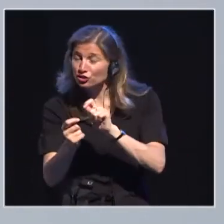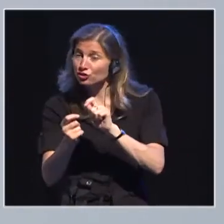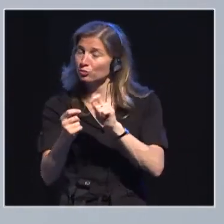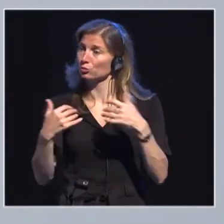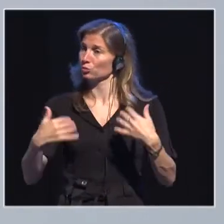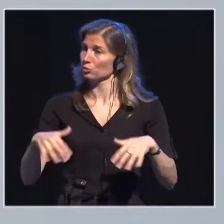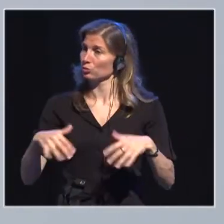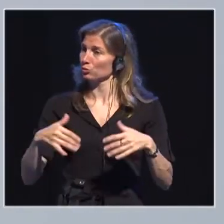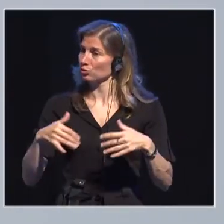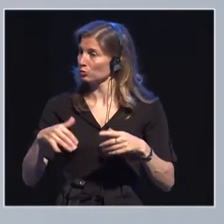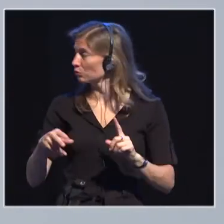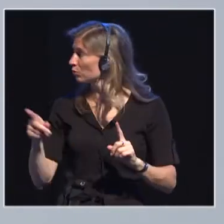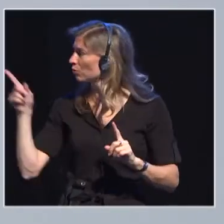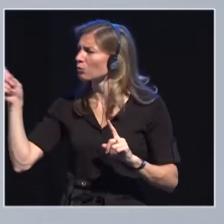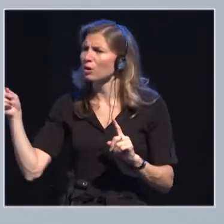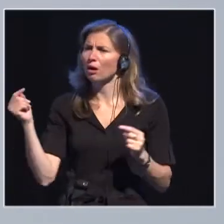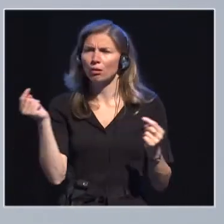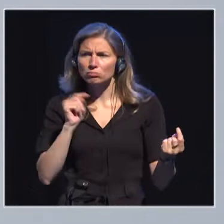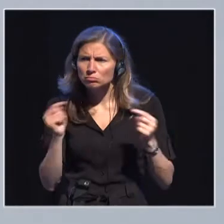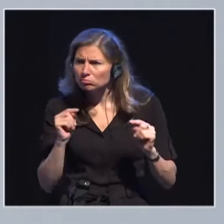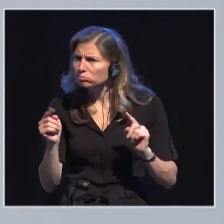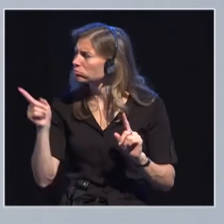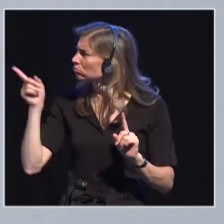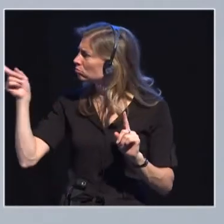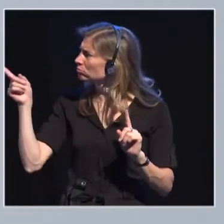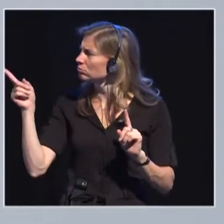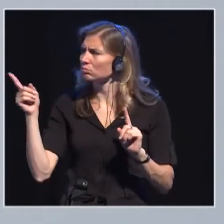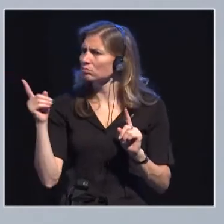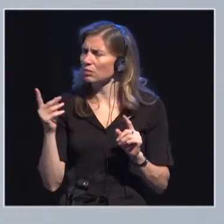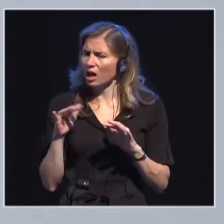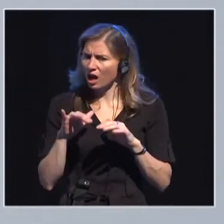the opportunities that it can play in developing countries?